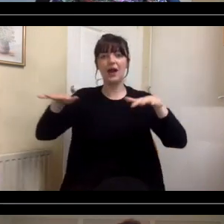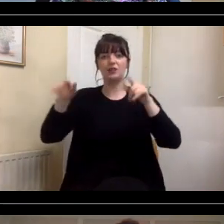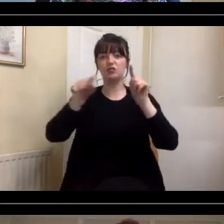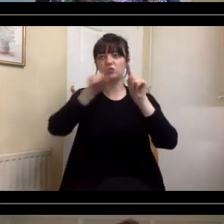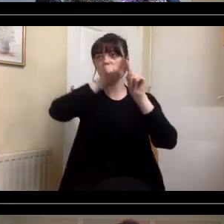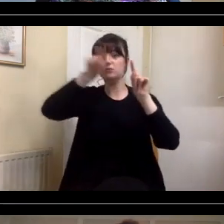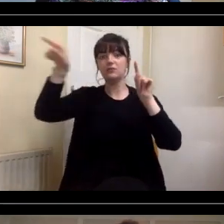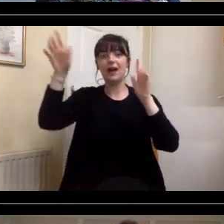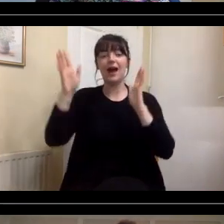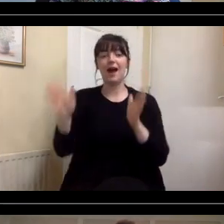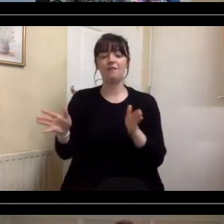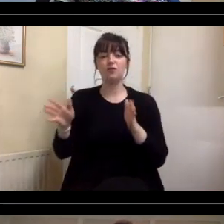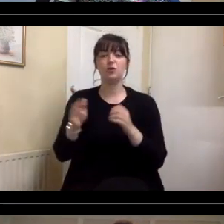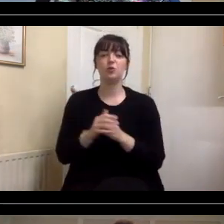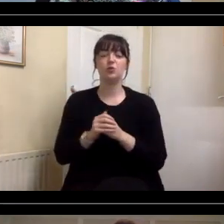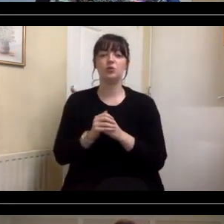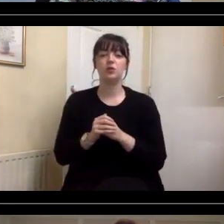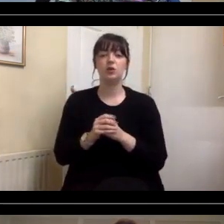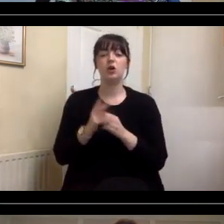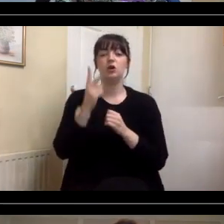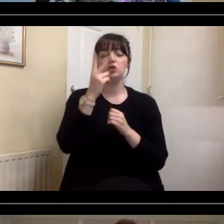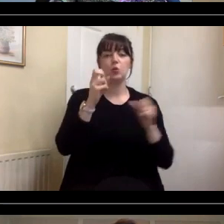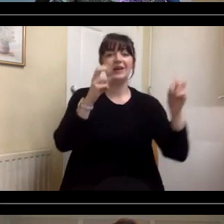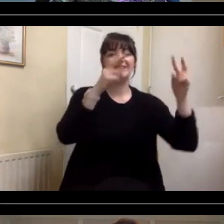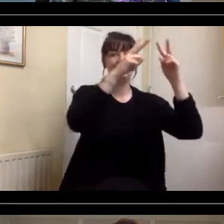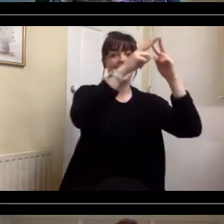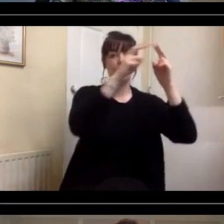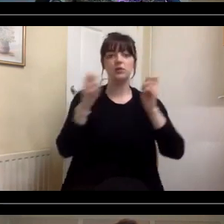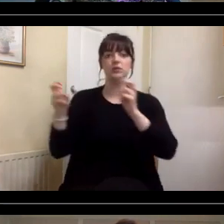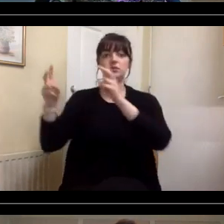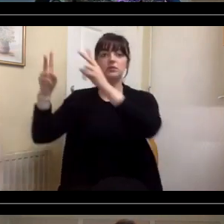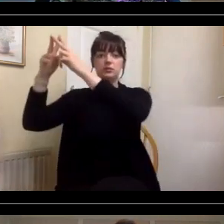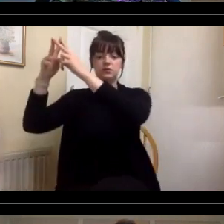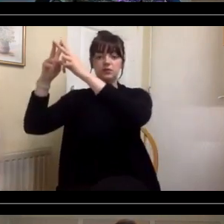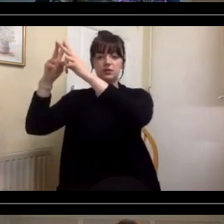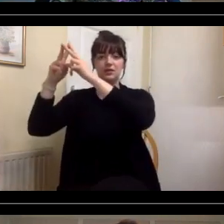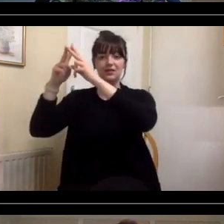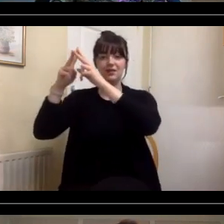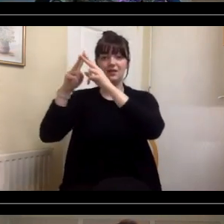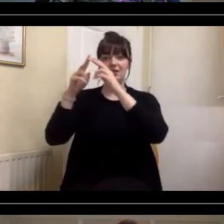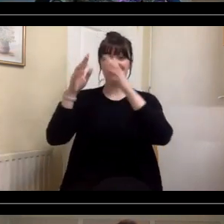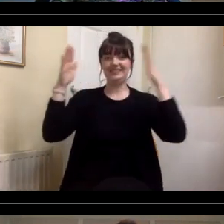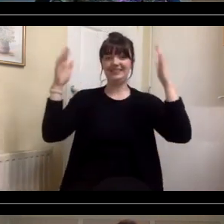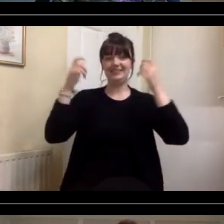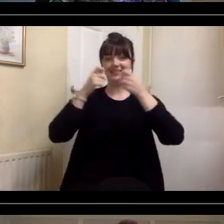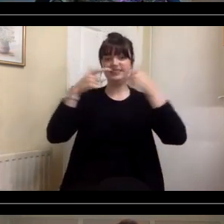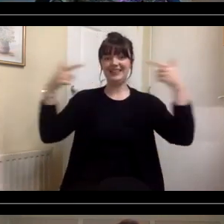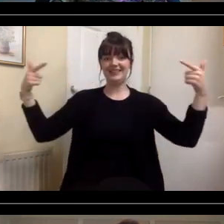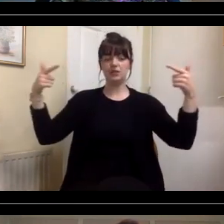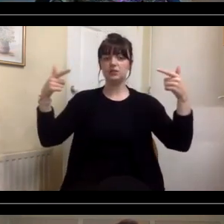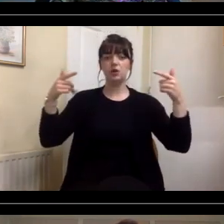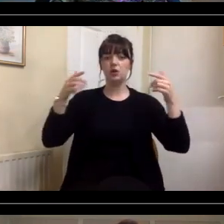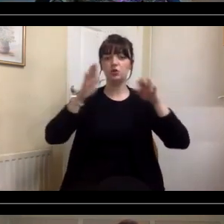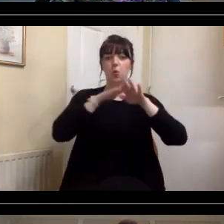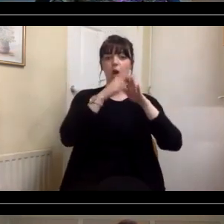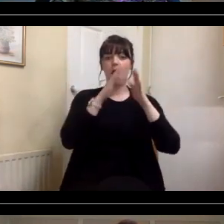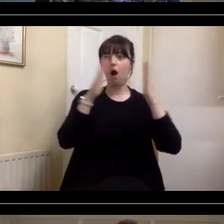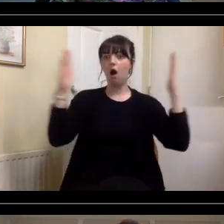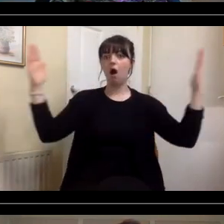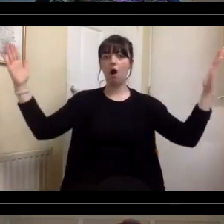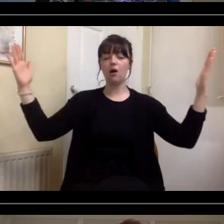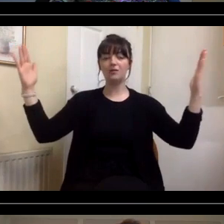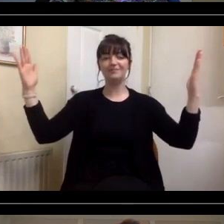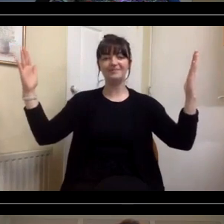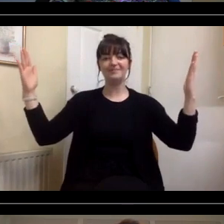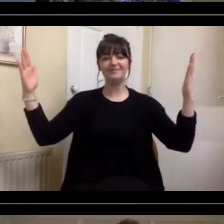the span between the two towers was too long, and it was restricting the overhead cables were restricting